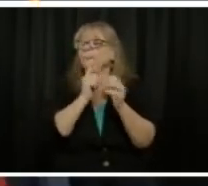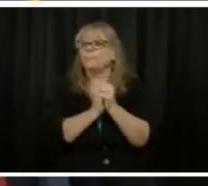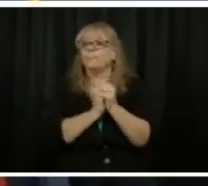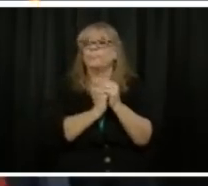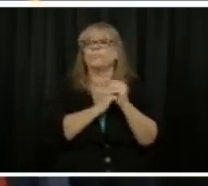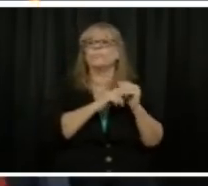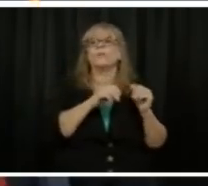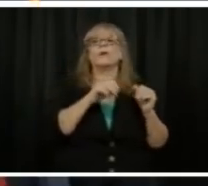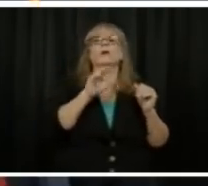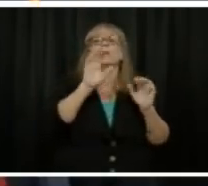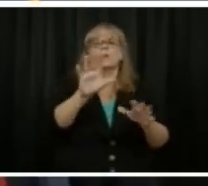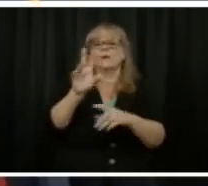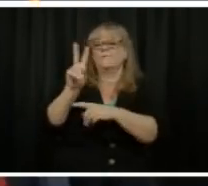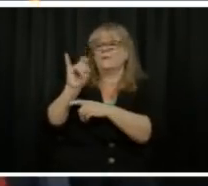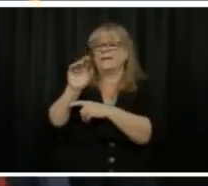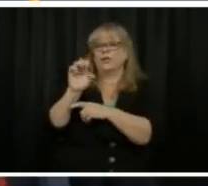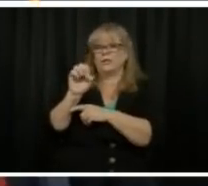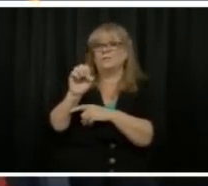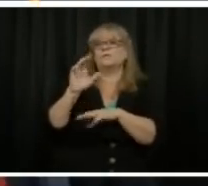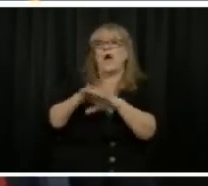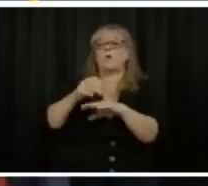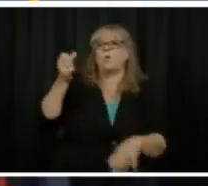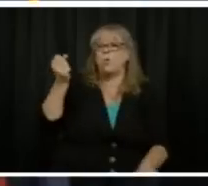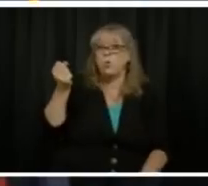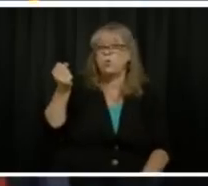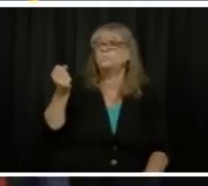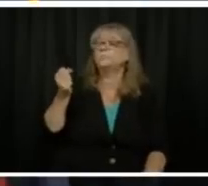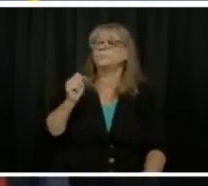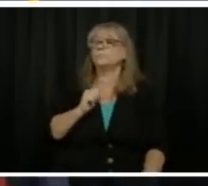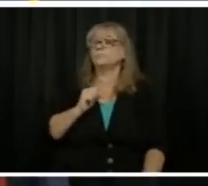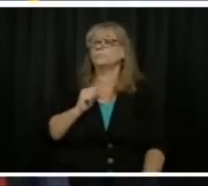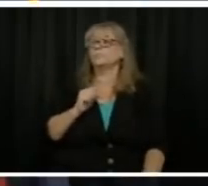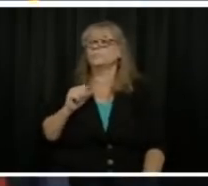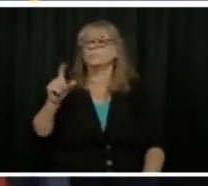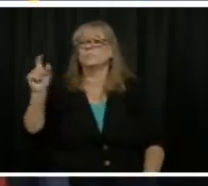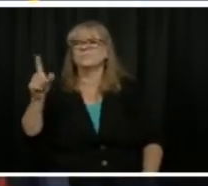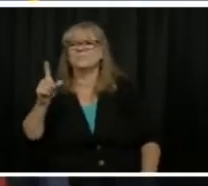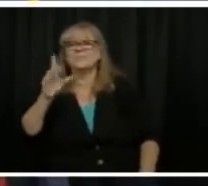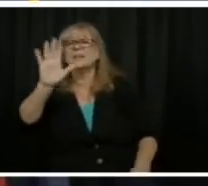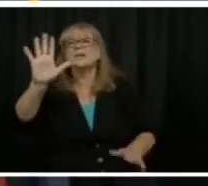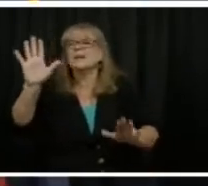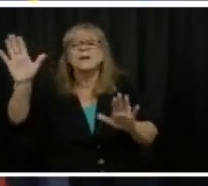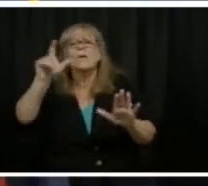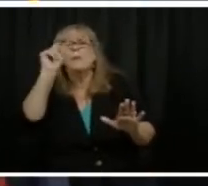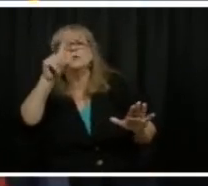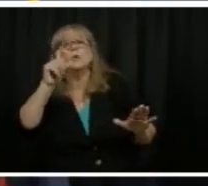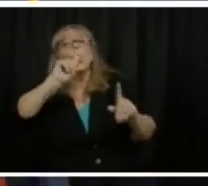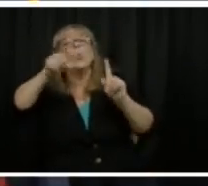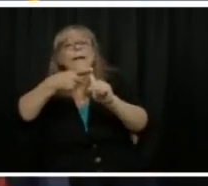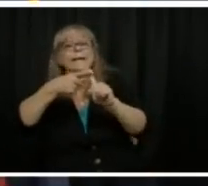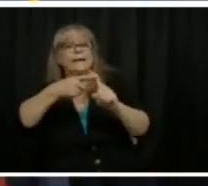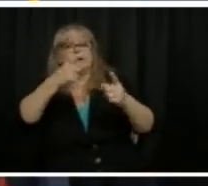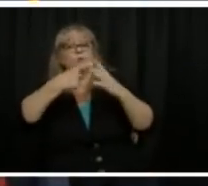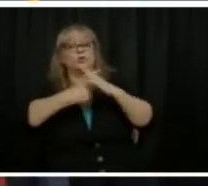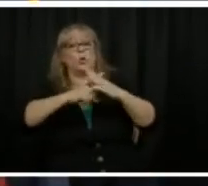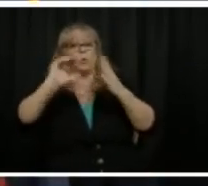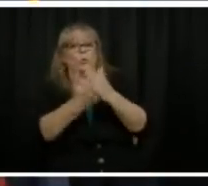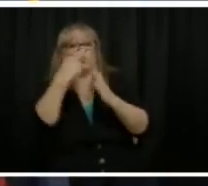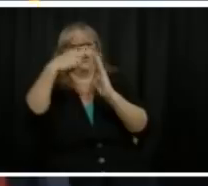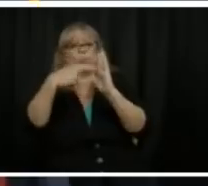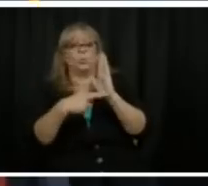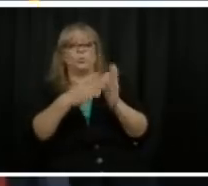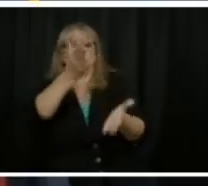this could be an area that a place could seek a variance on. It starts tonight and lasts how long, or when does it start? The executive order will be in place before the weekend. I